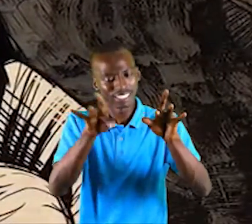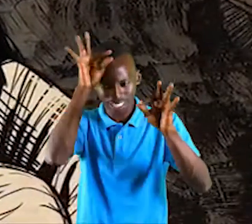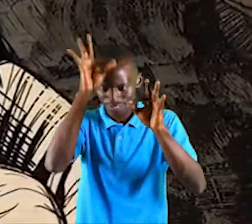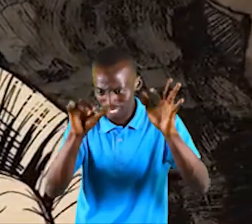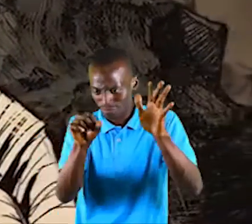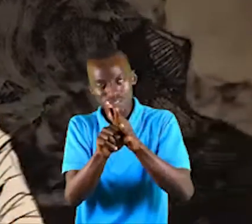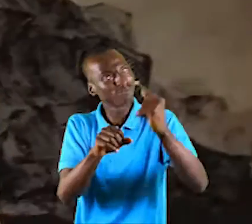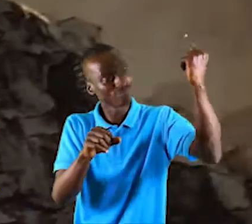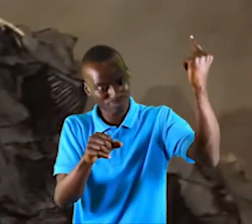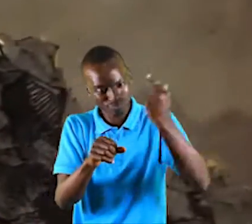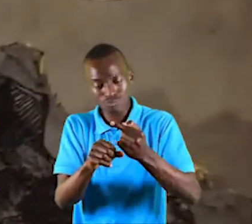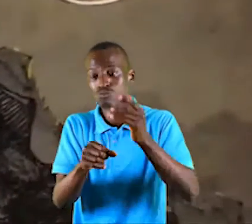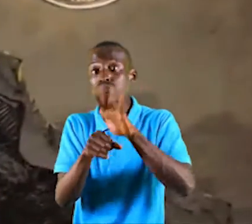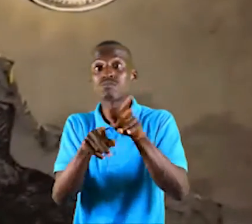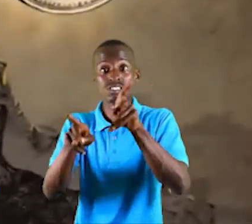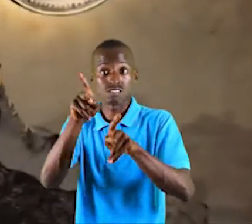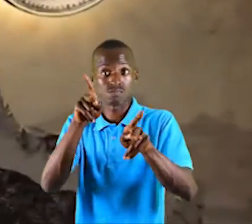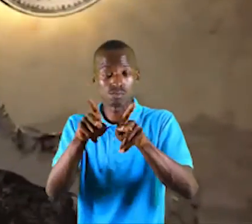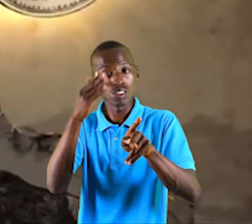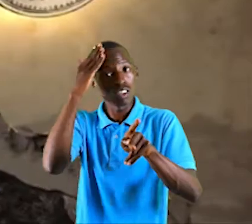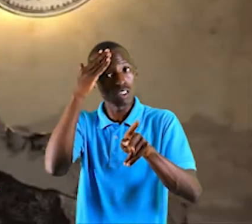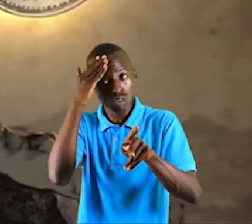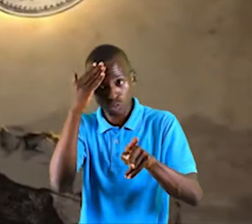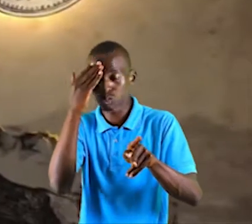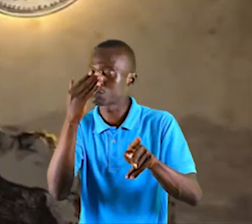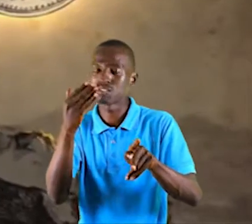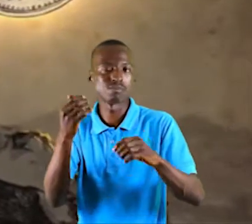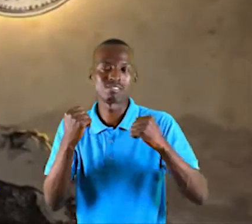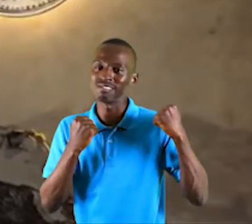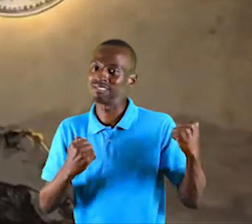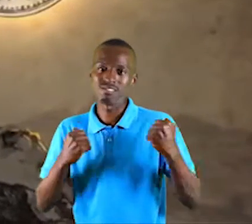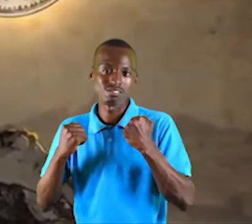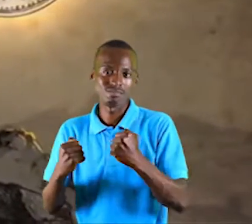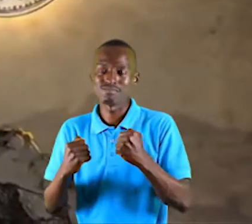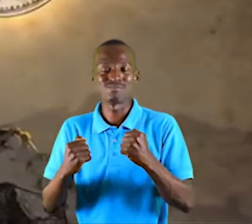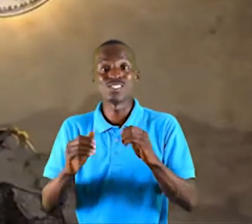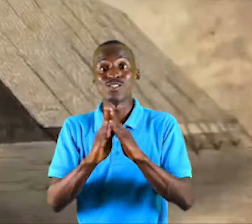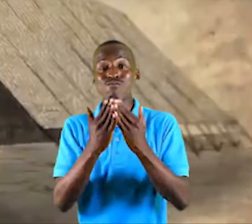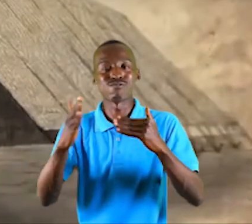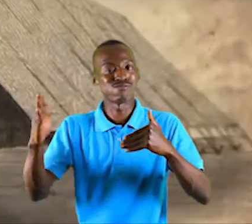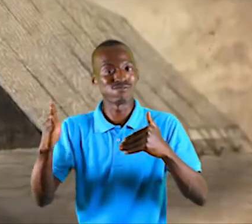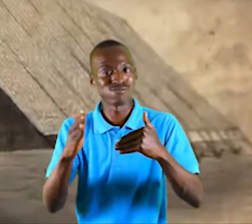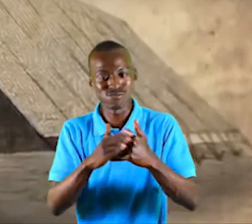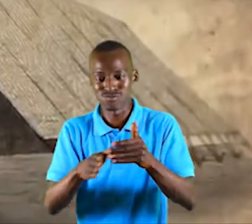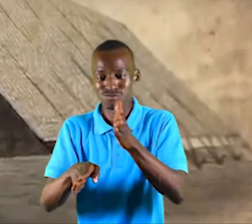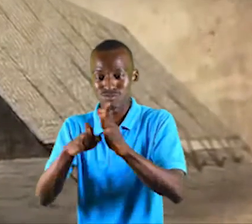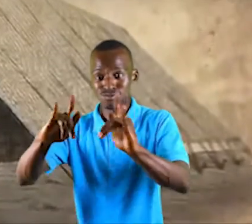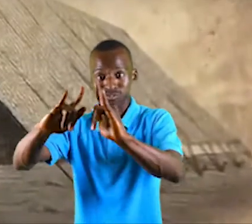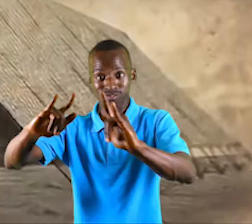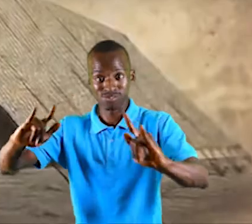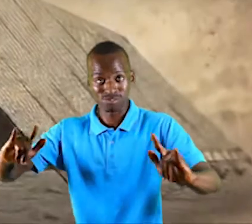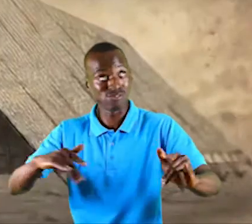chooses faithfulness to his own promises, even though he knows it's going to cost him. So we come to the end of the book. The tabernacle's built,